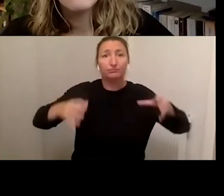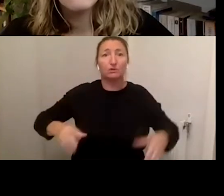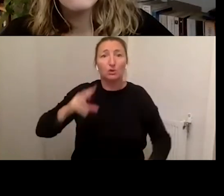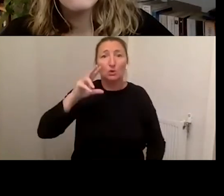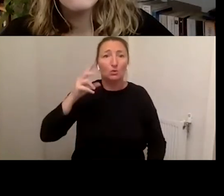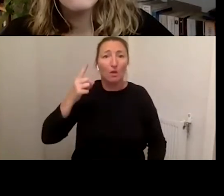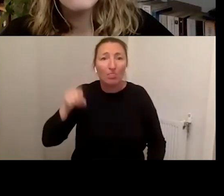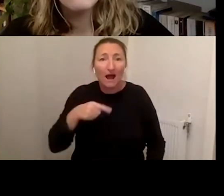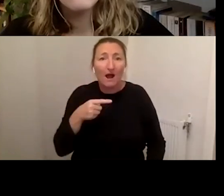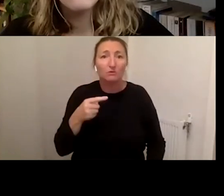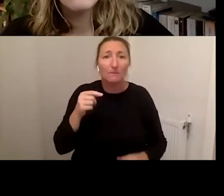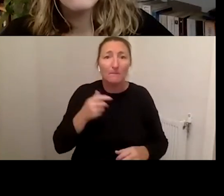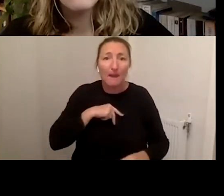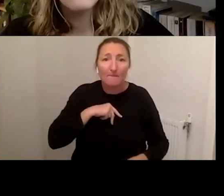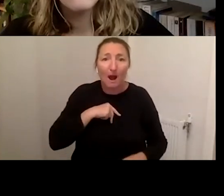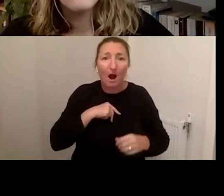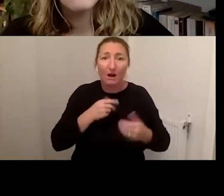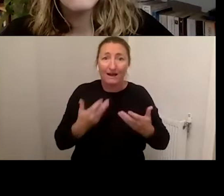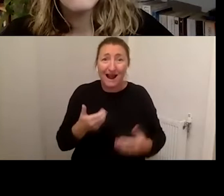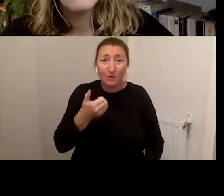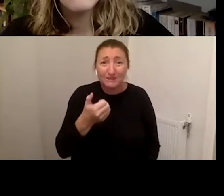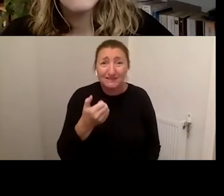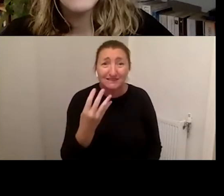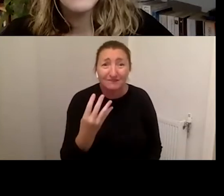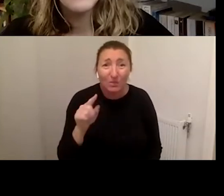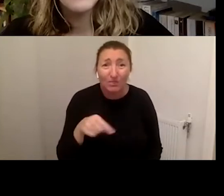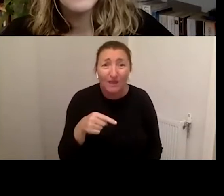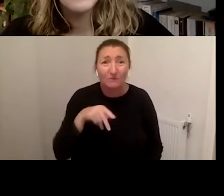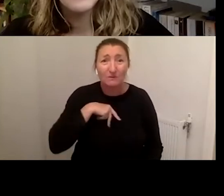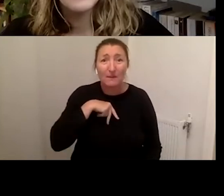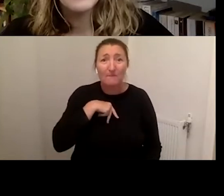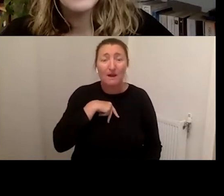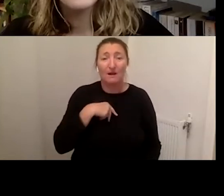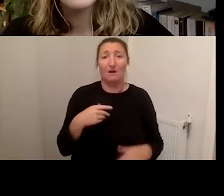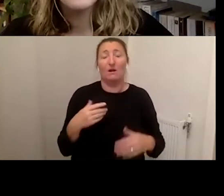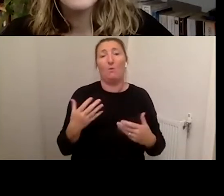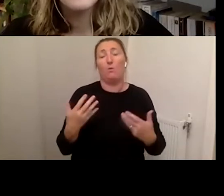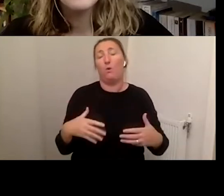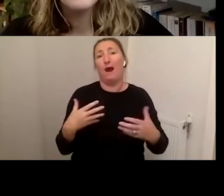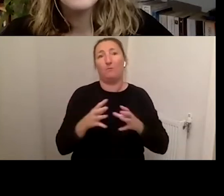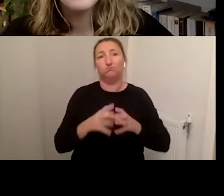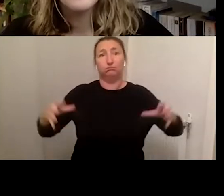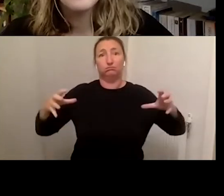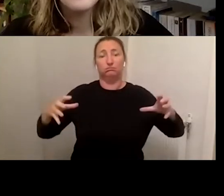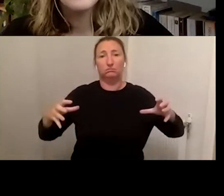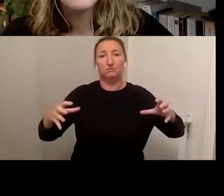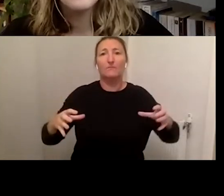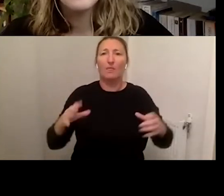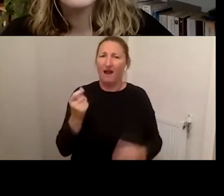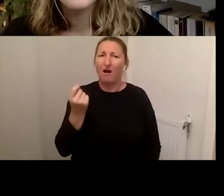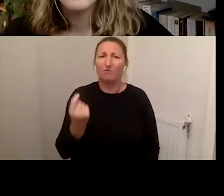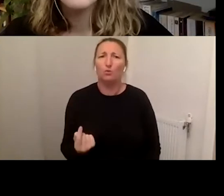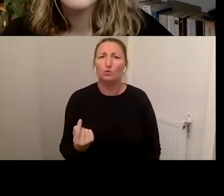now 64,000. But my cooperative is rather an exception. The big ones are indeed the ones who are